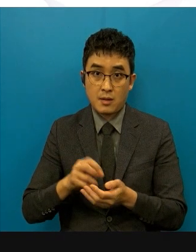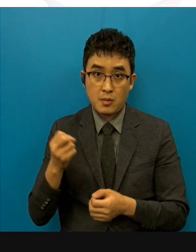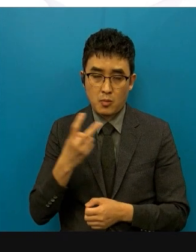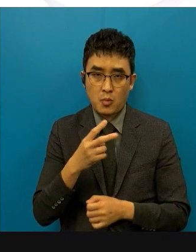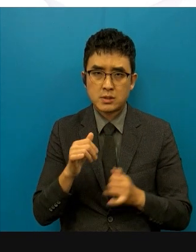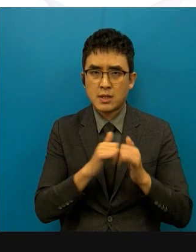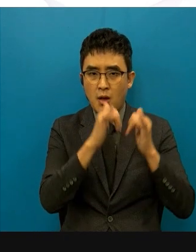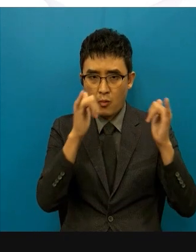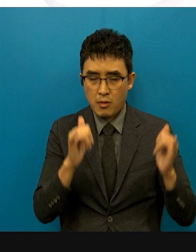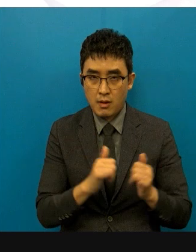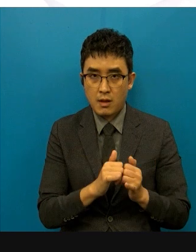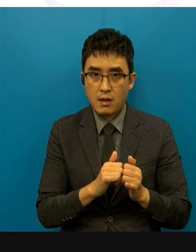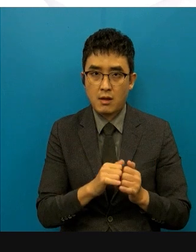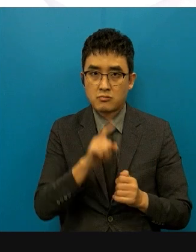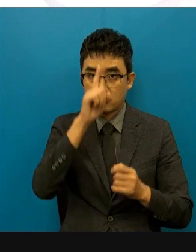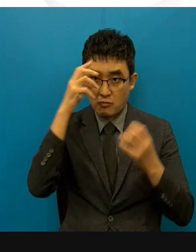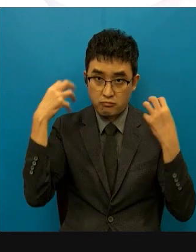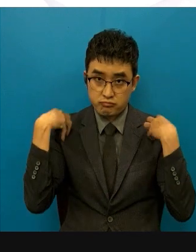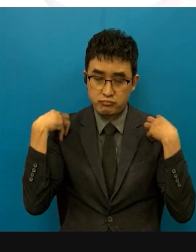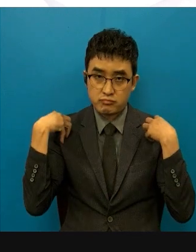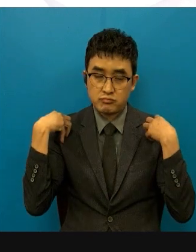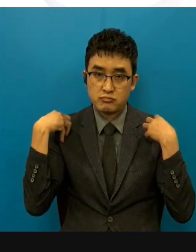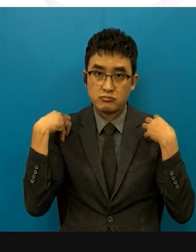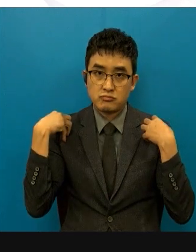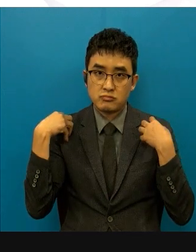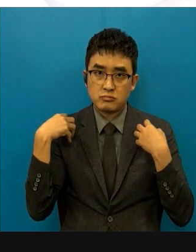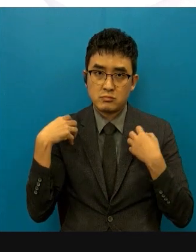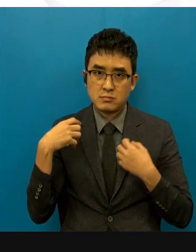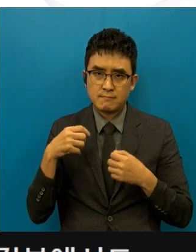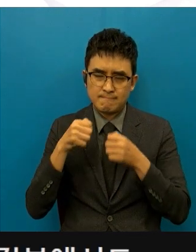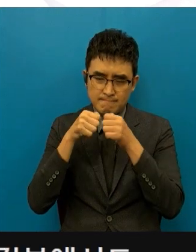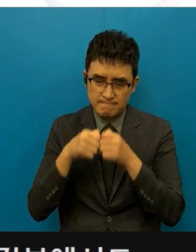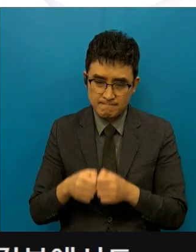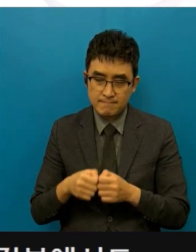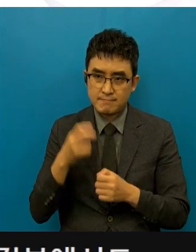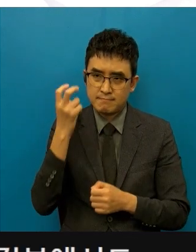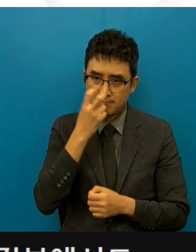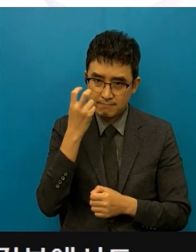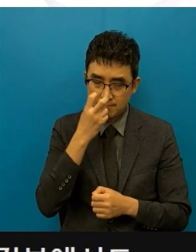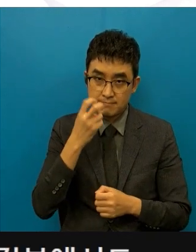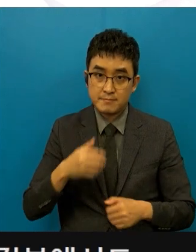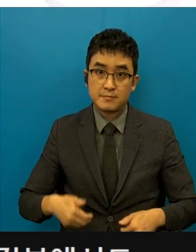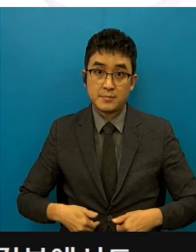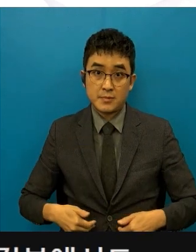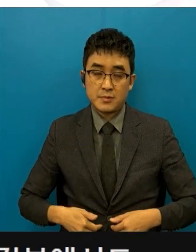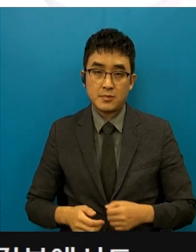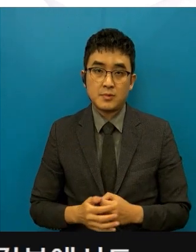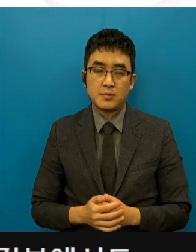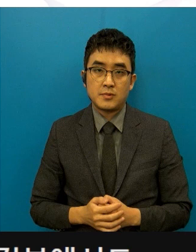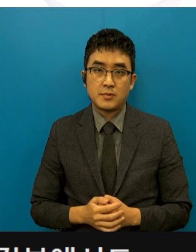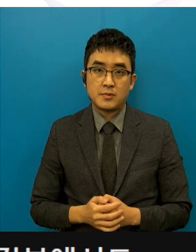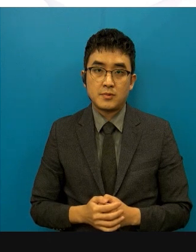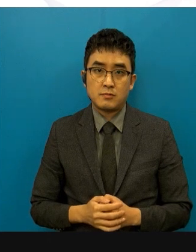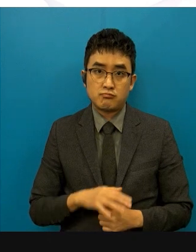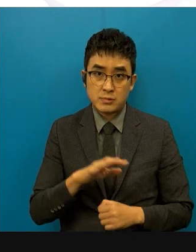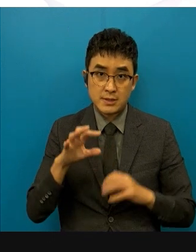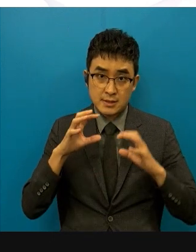at the end of life, we should develop more elderly-friendly, ironically,